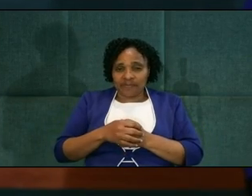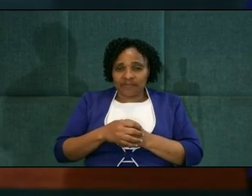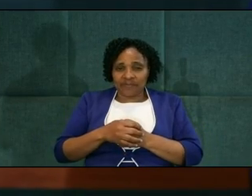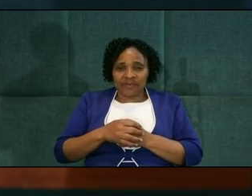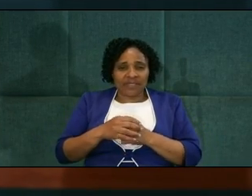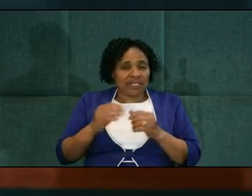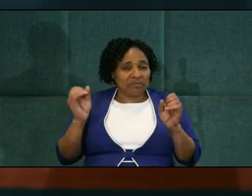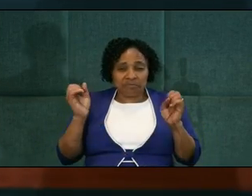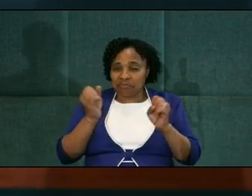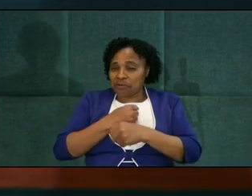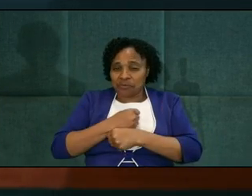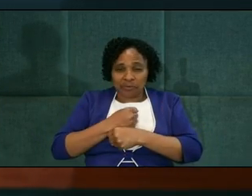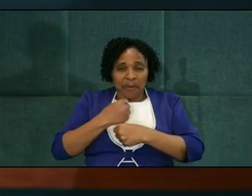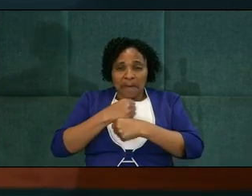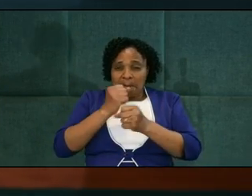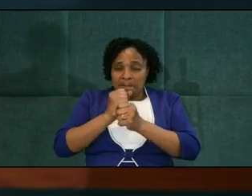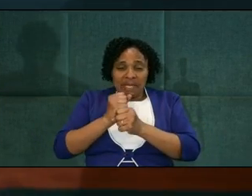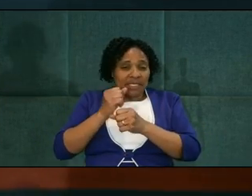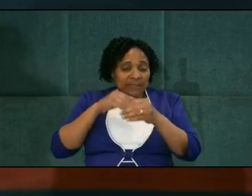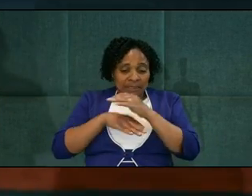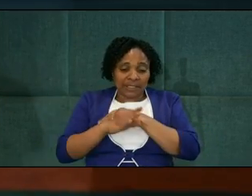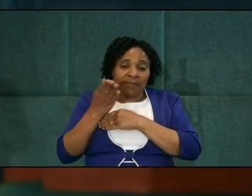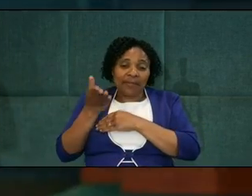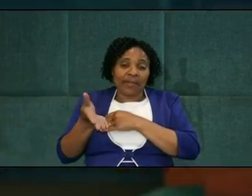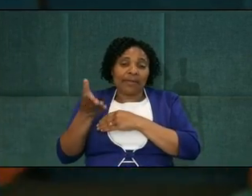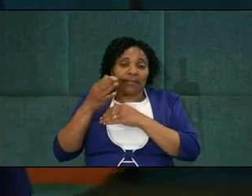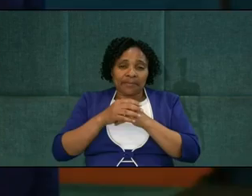will not be able to make it in.